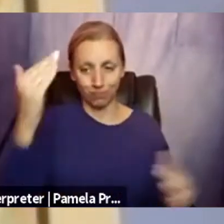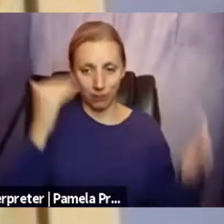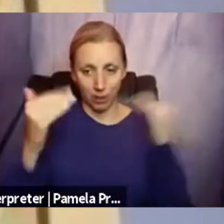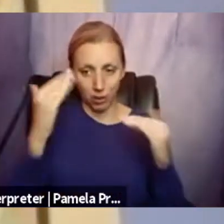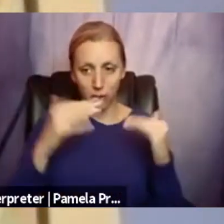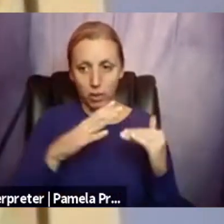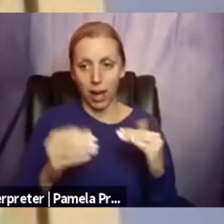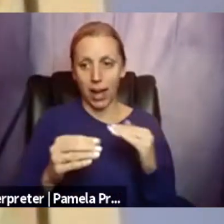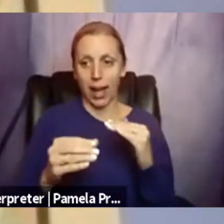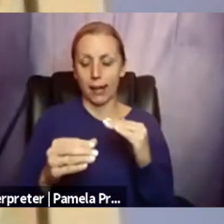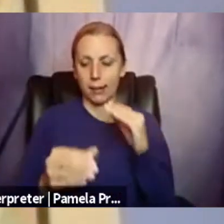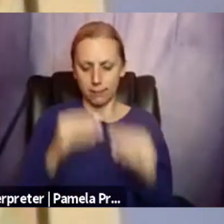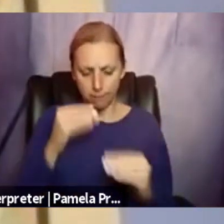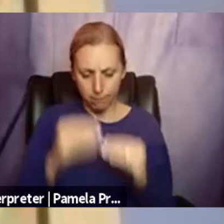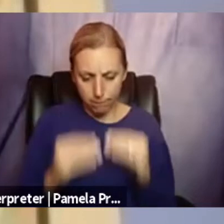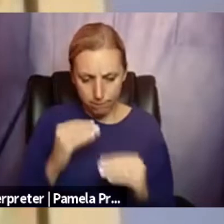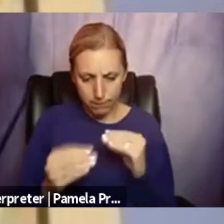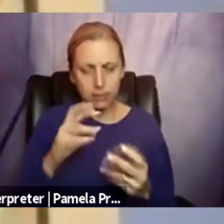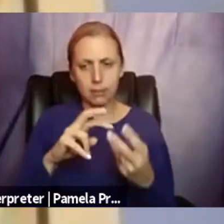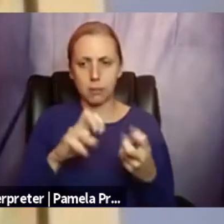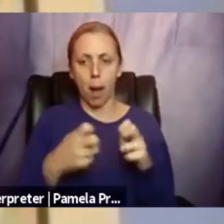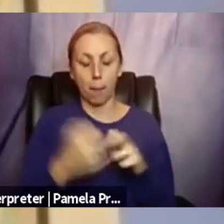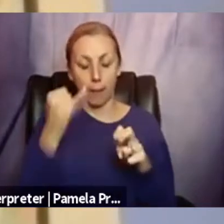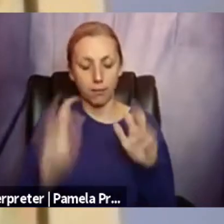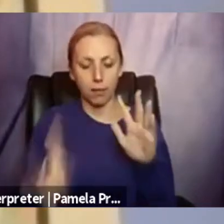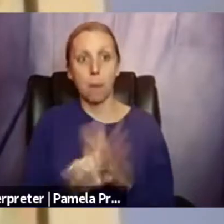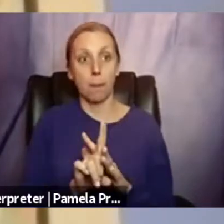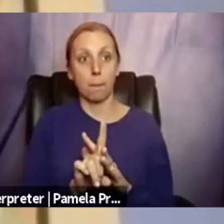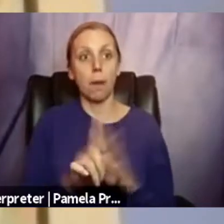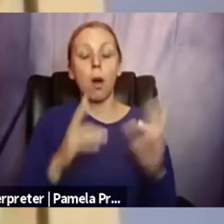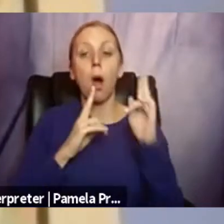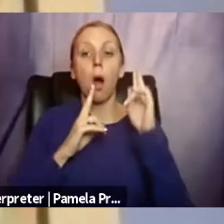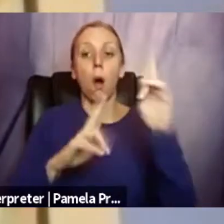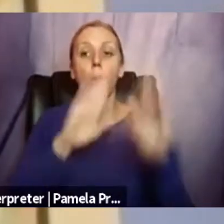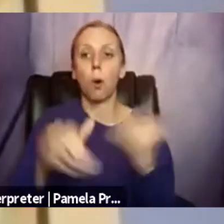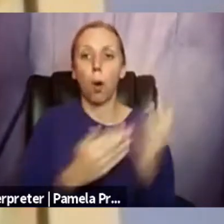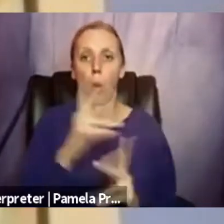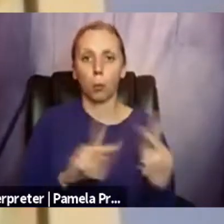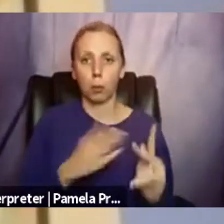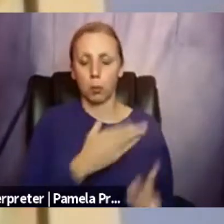correct if harm is caused, honors everyone's personhood and humanity,